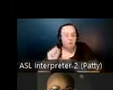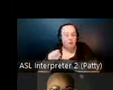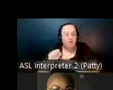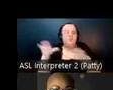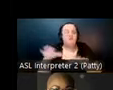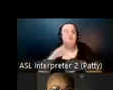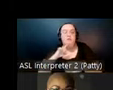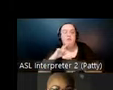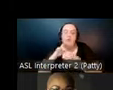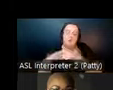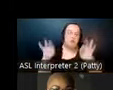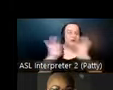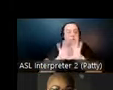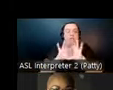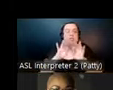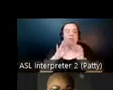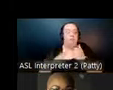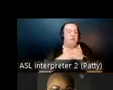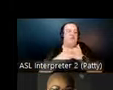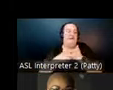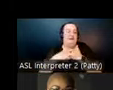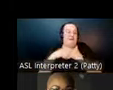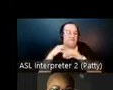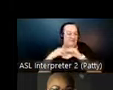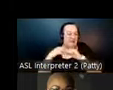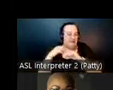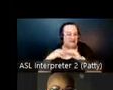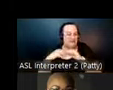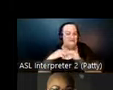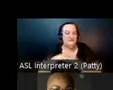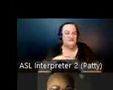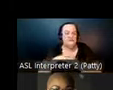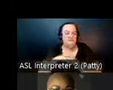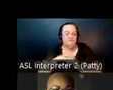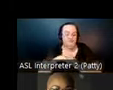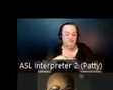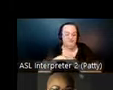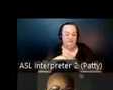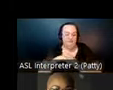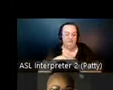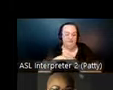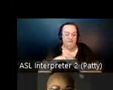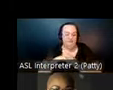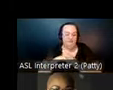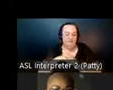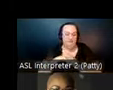critical preservation maintenance.